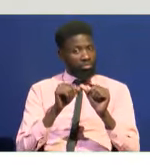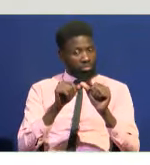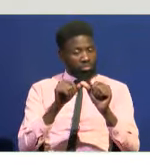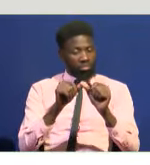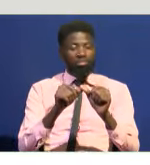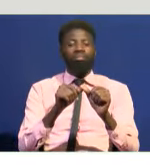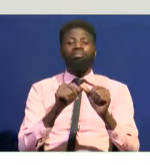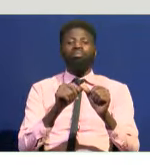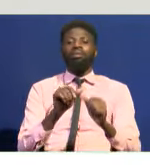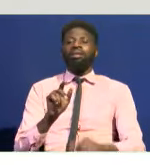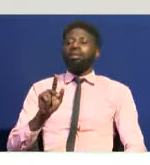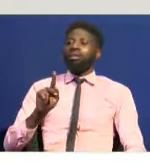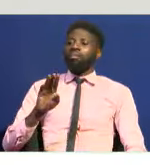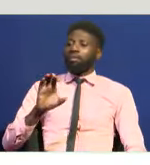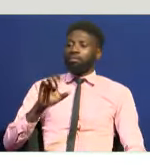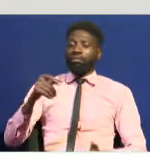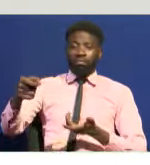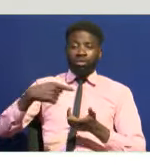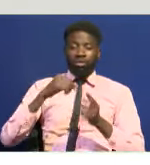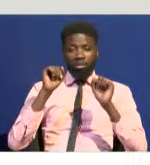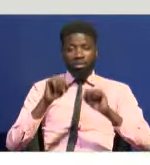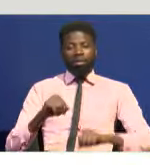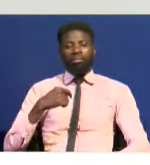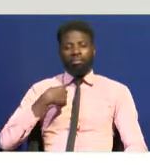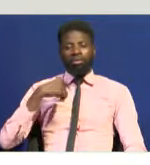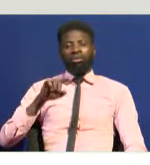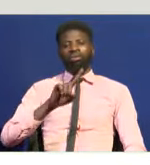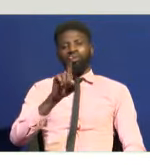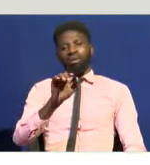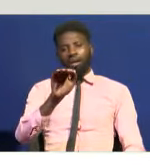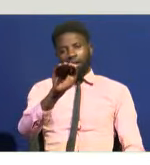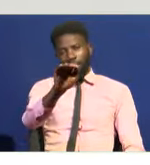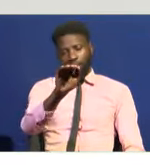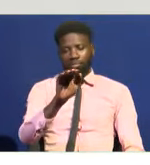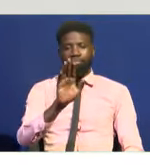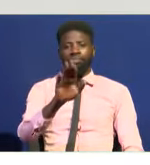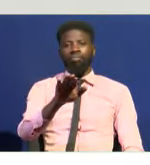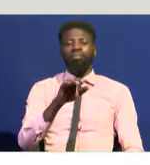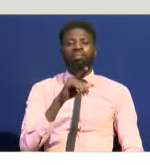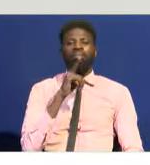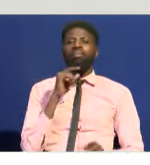at KBC Channel 1. And the question I'm posing to you as a viewer, where are the